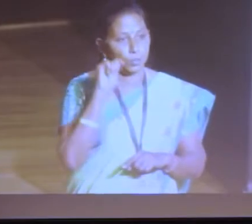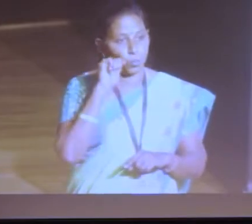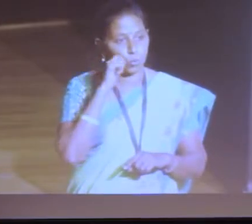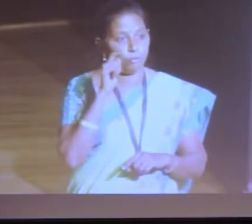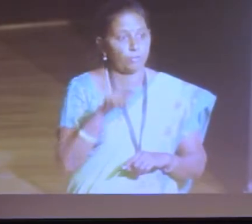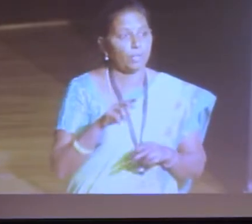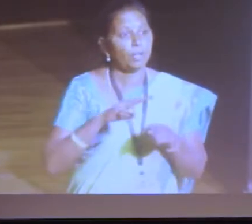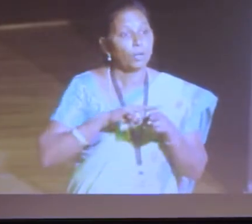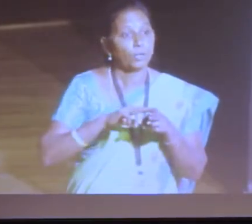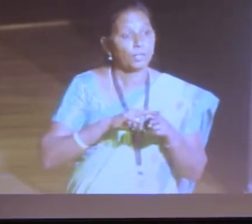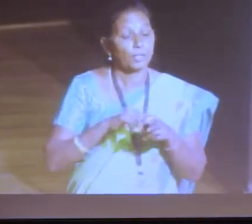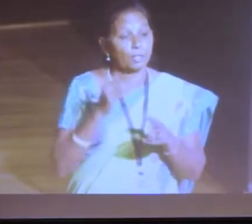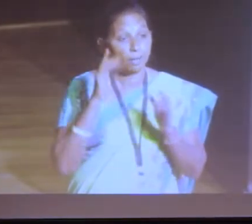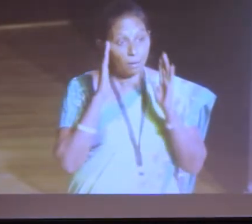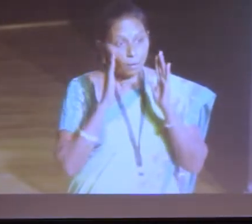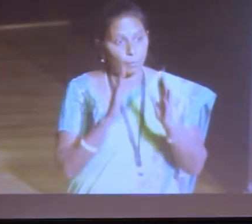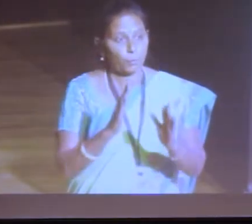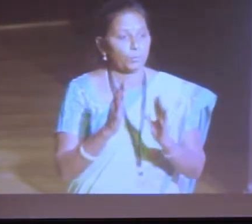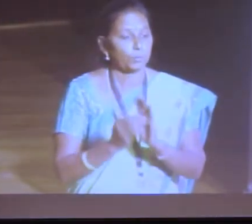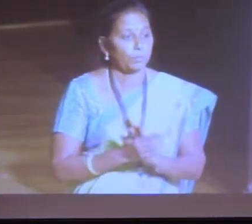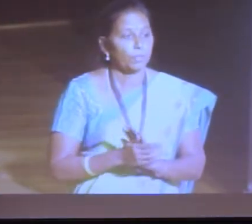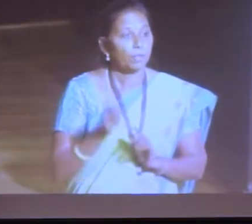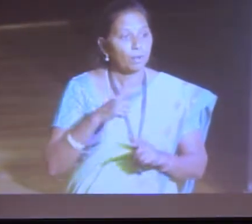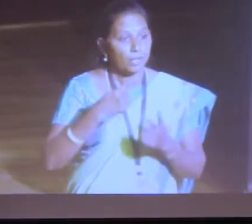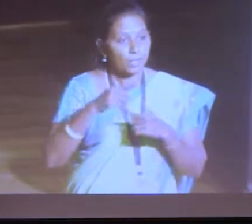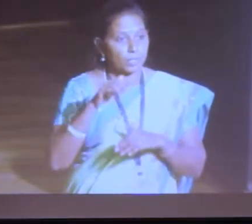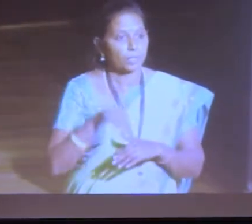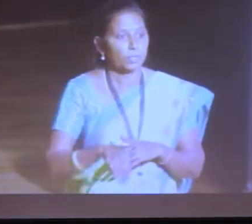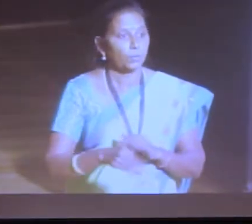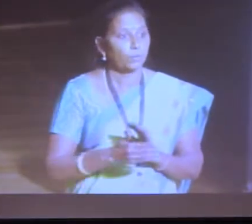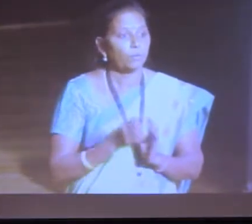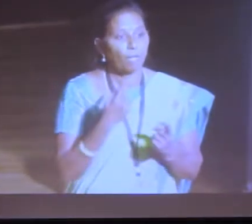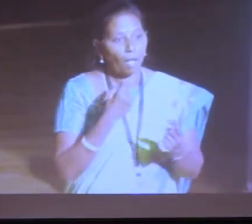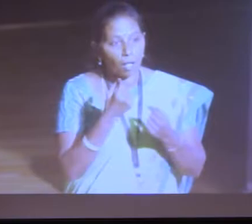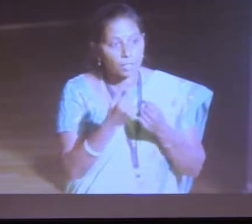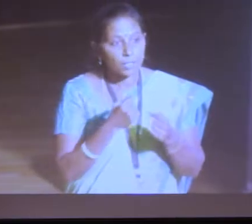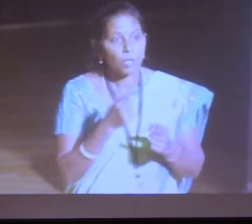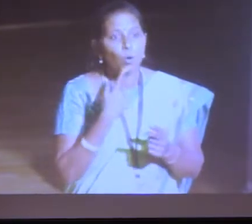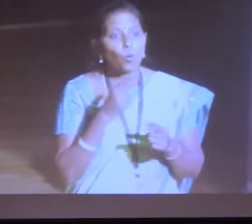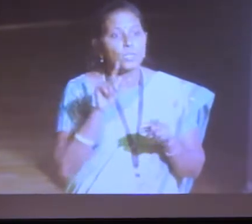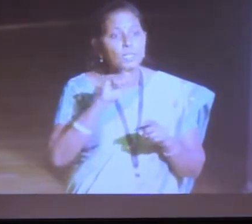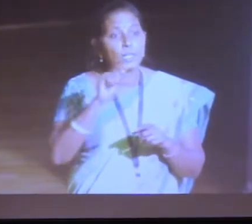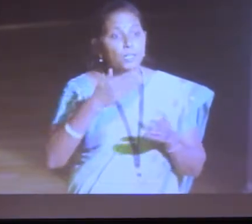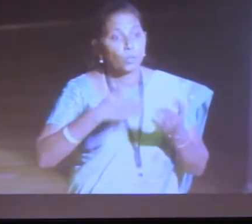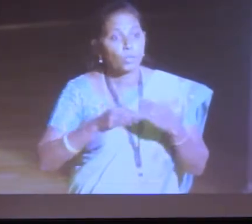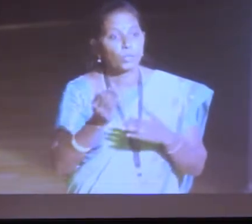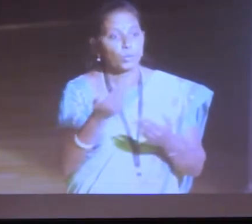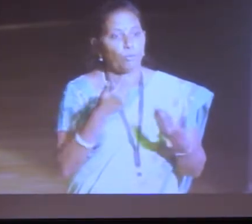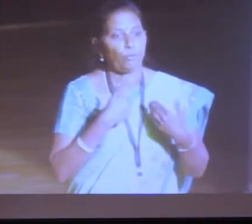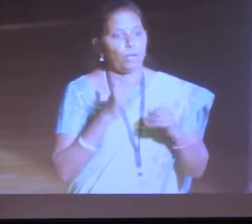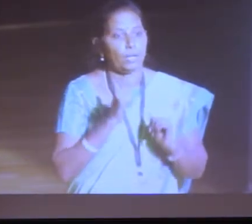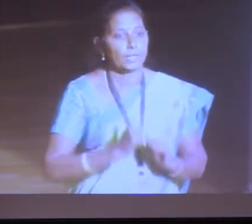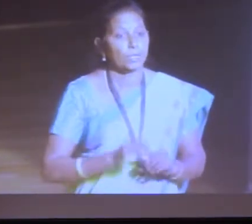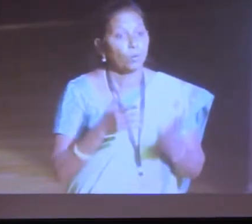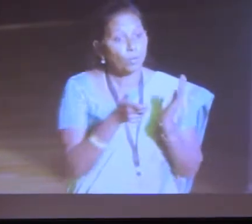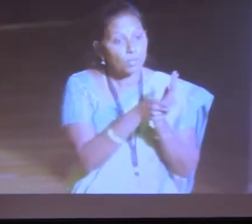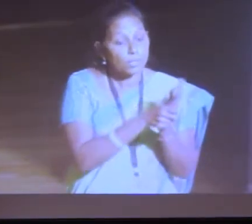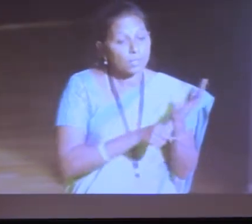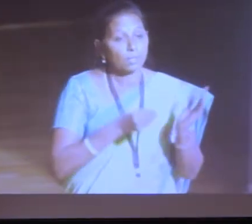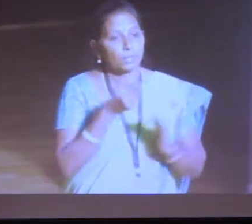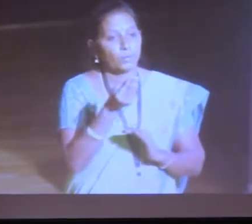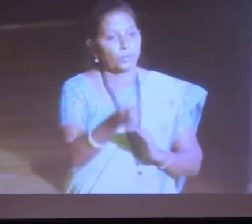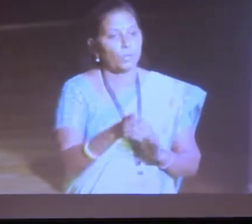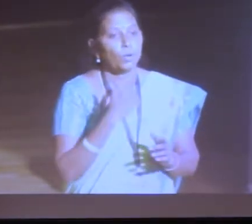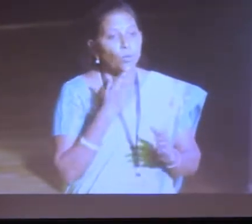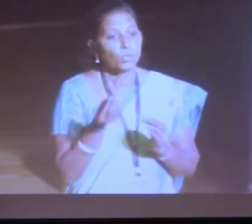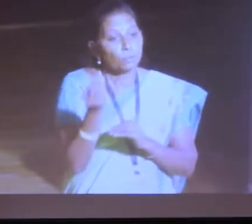a utilitarian approach. Rightly so, we ask, what is this technology going to do for you? What skill is it going to give me? What am I going